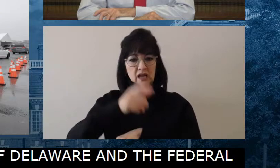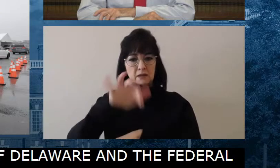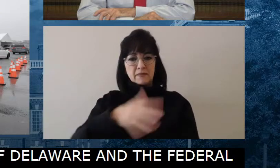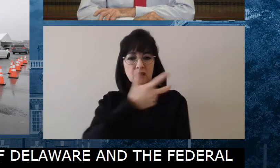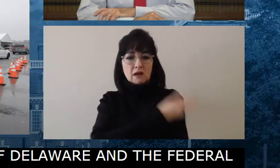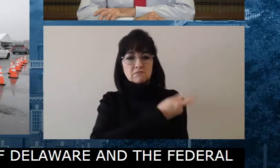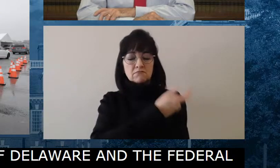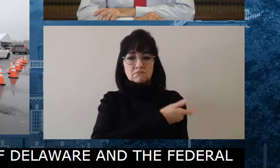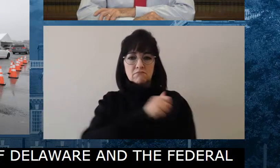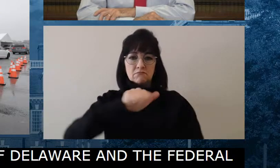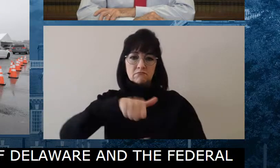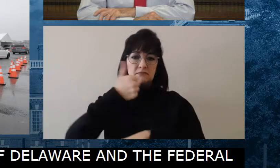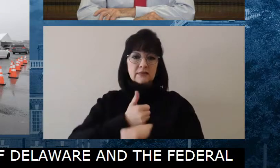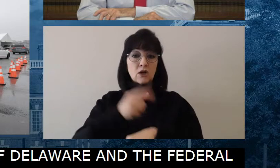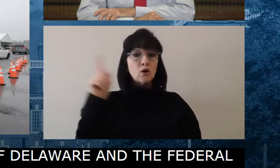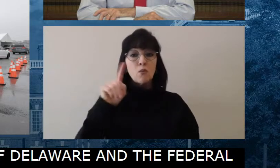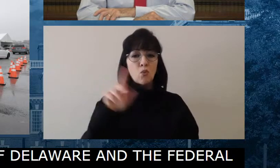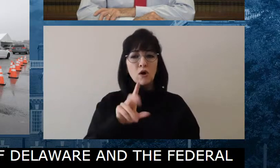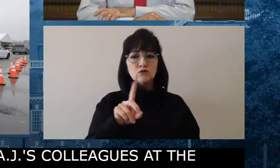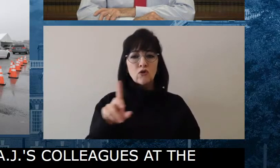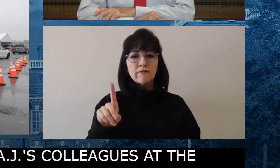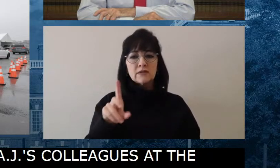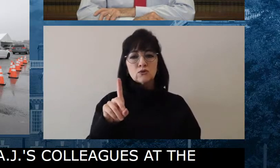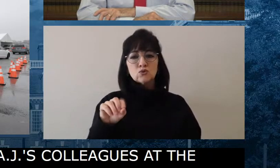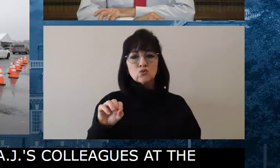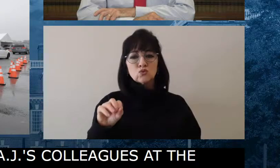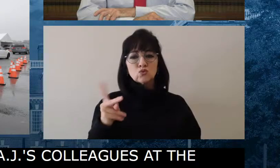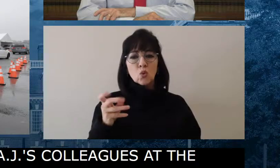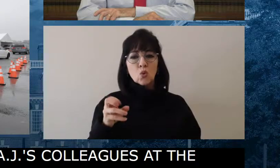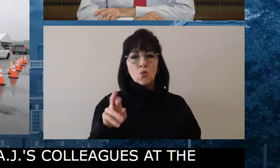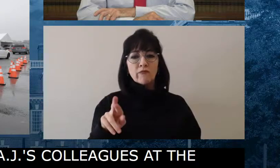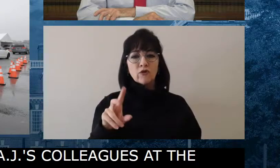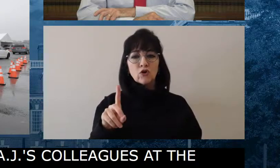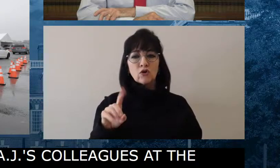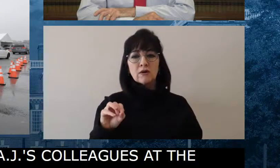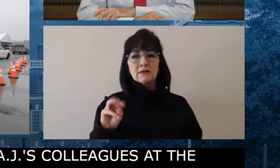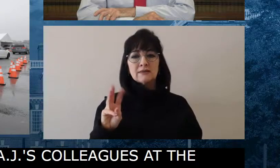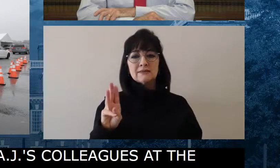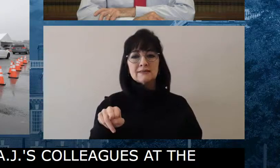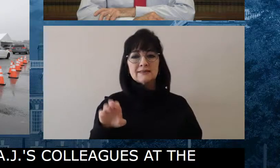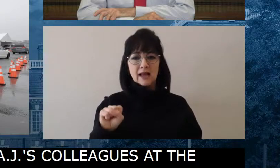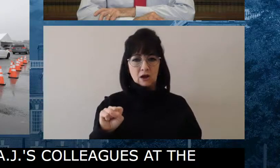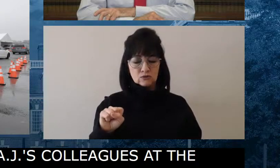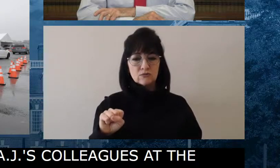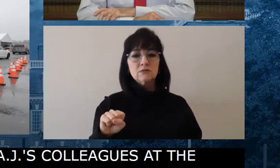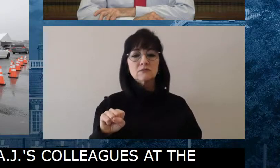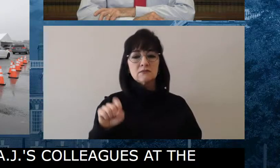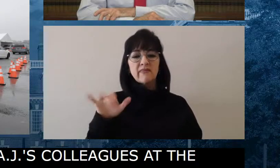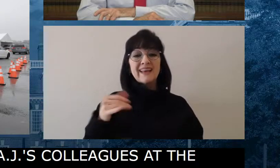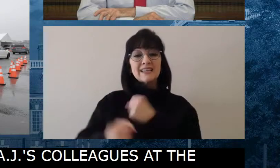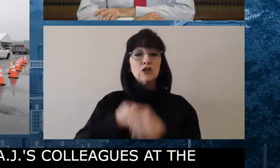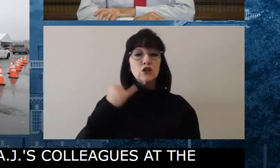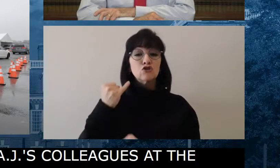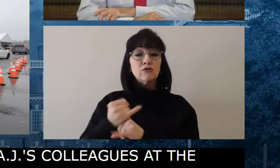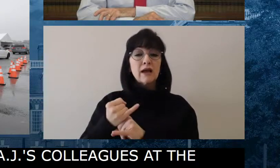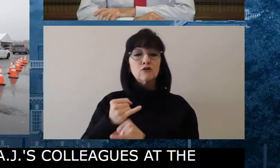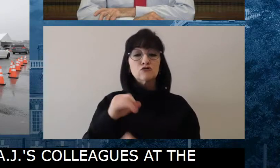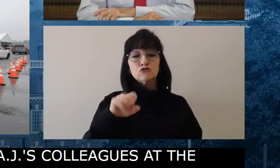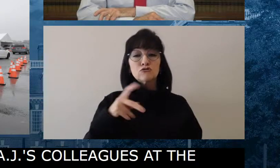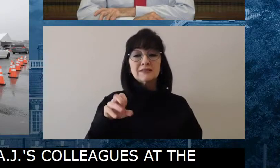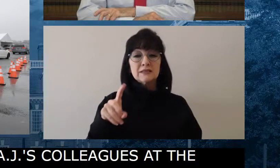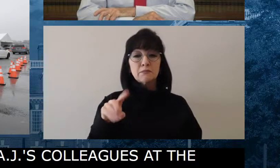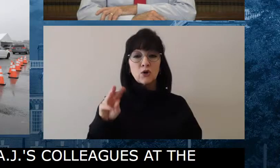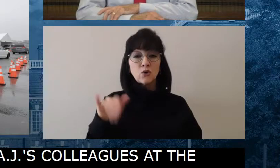clinic at Dover Downs International Speedway. It's really a great opportunity for us to fulfill